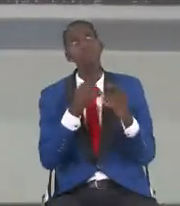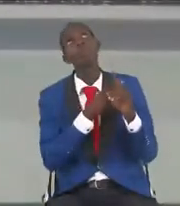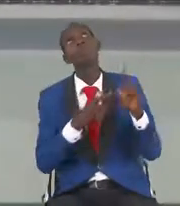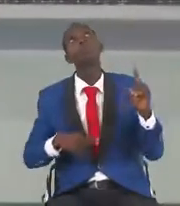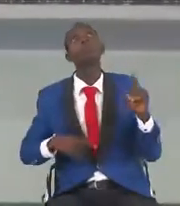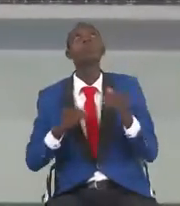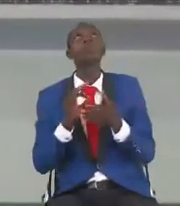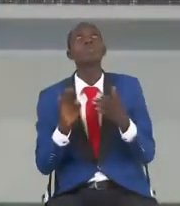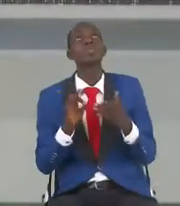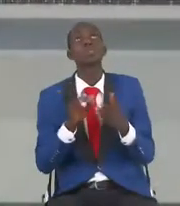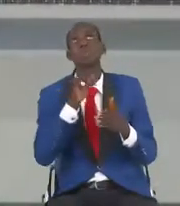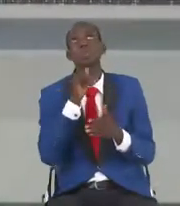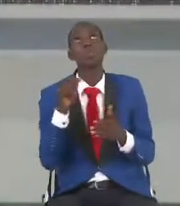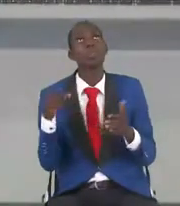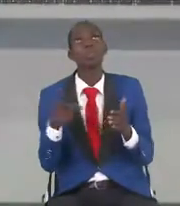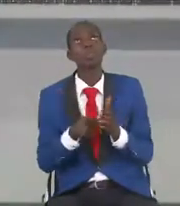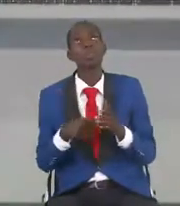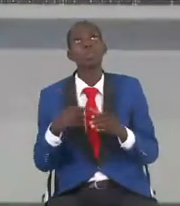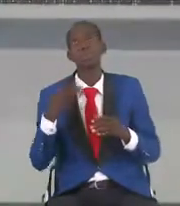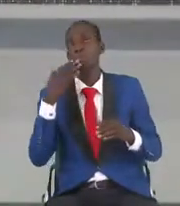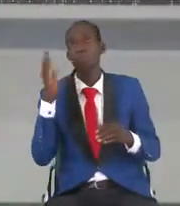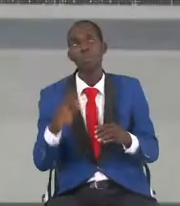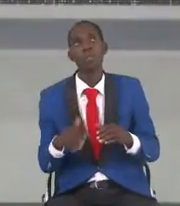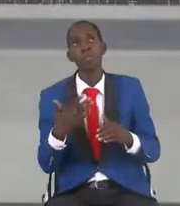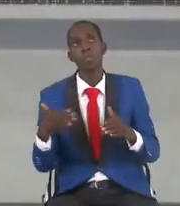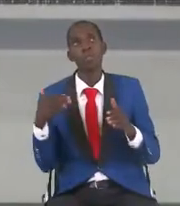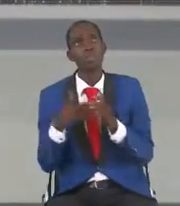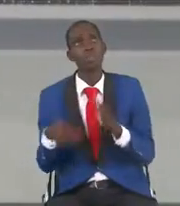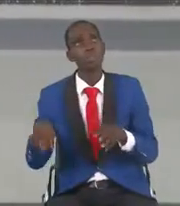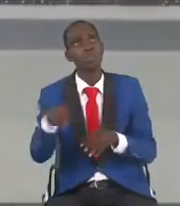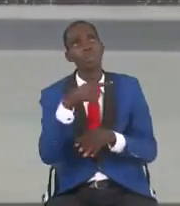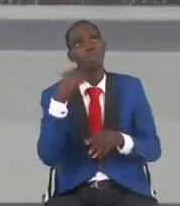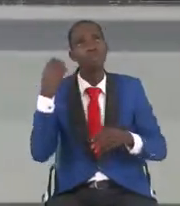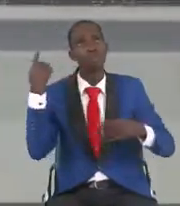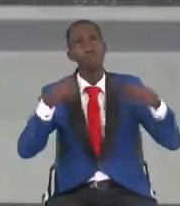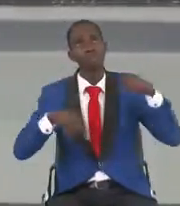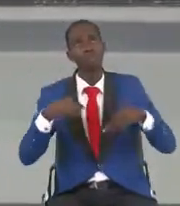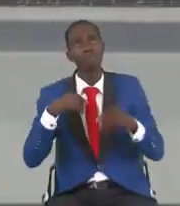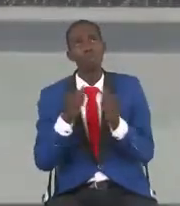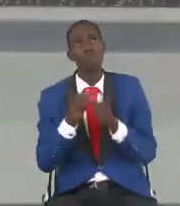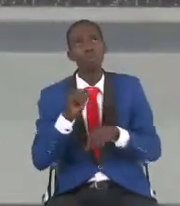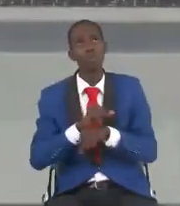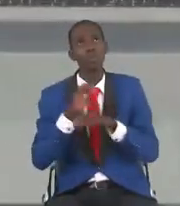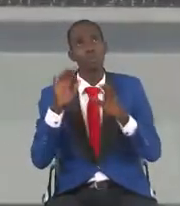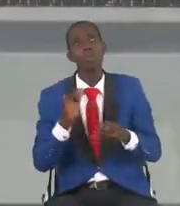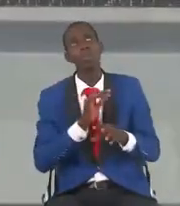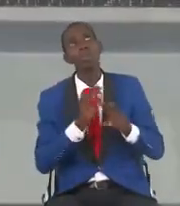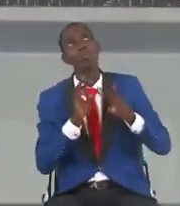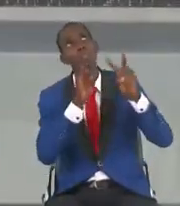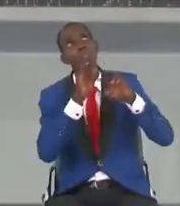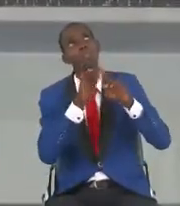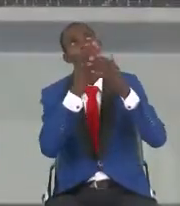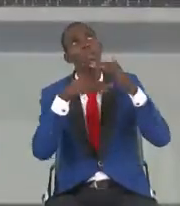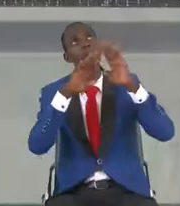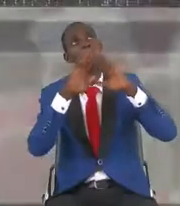not this charge against them. And they looked up and they said, I see the heavens open, and I see